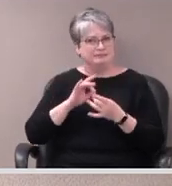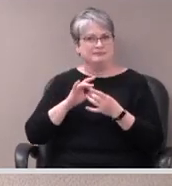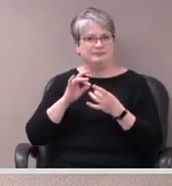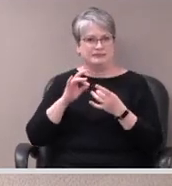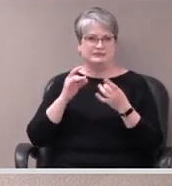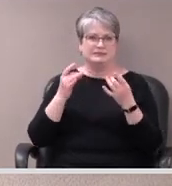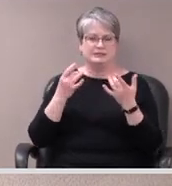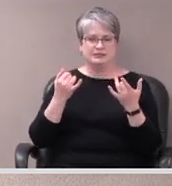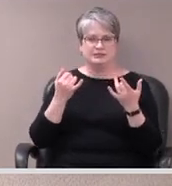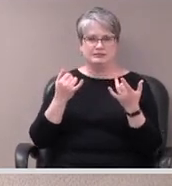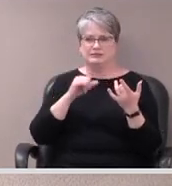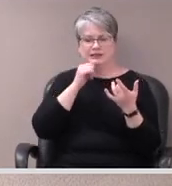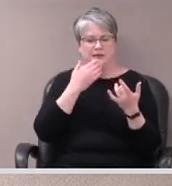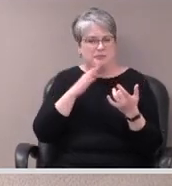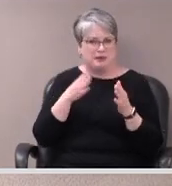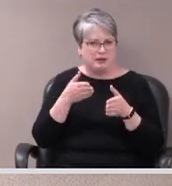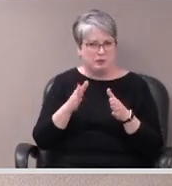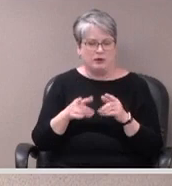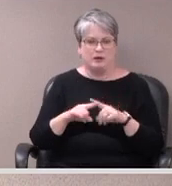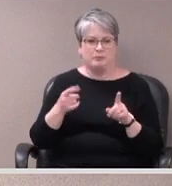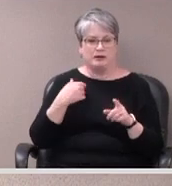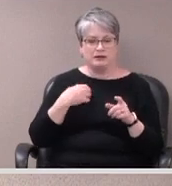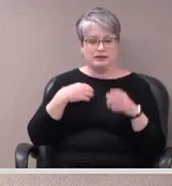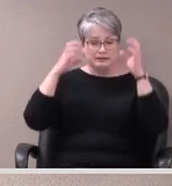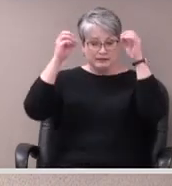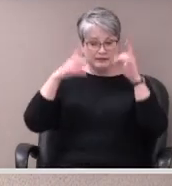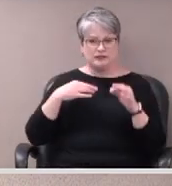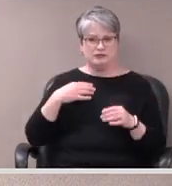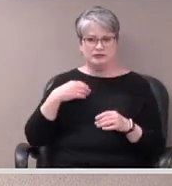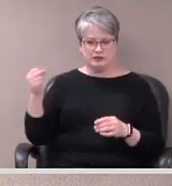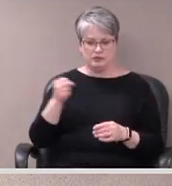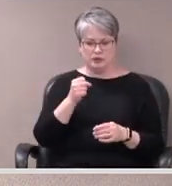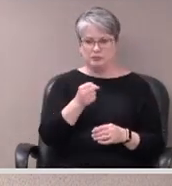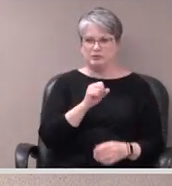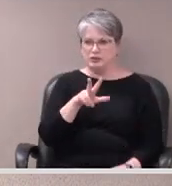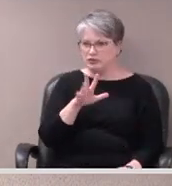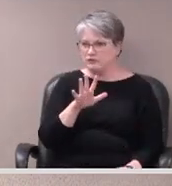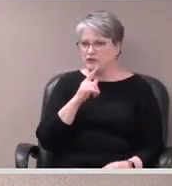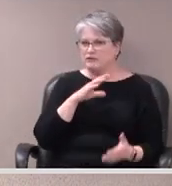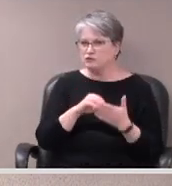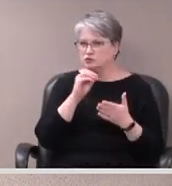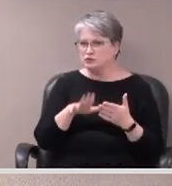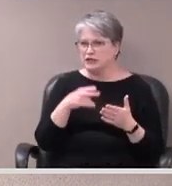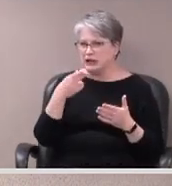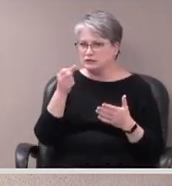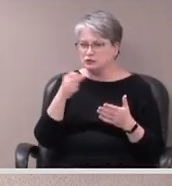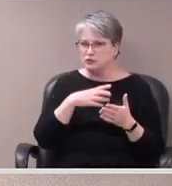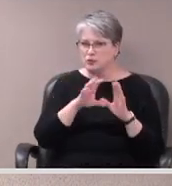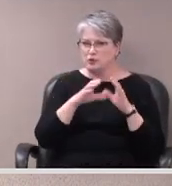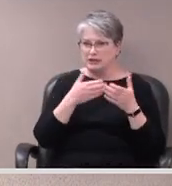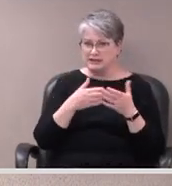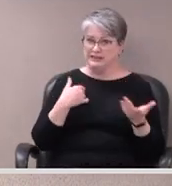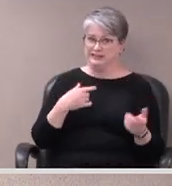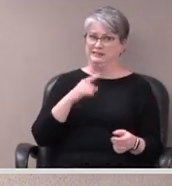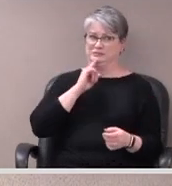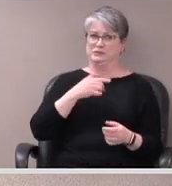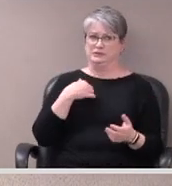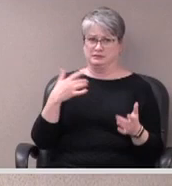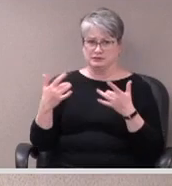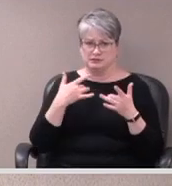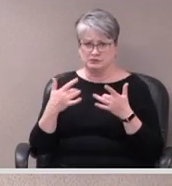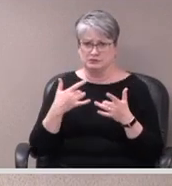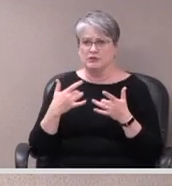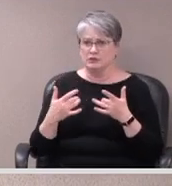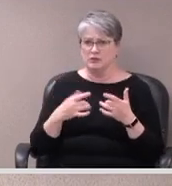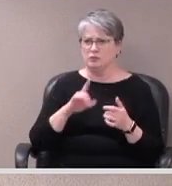if teachers think that we are putting 35 students in high school classes, that's I think that's a concern that we